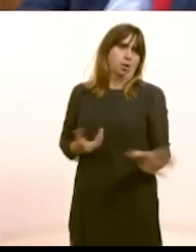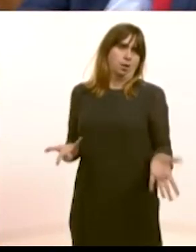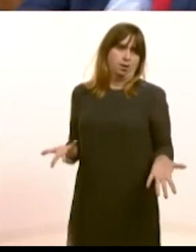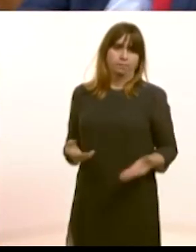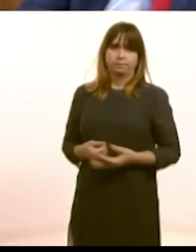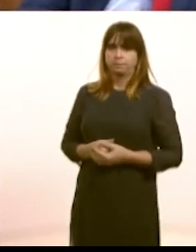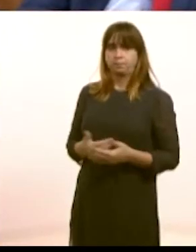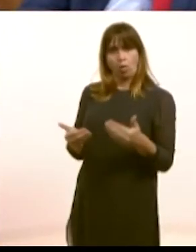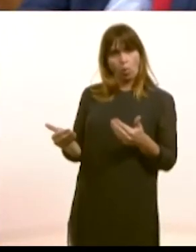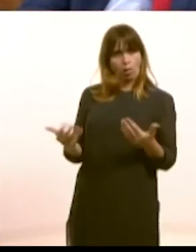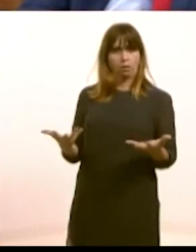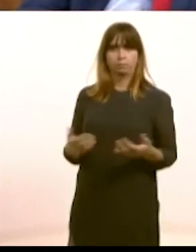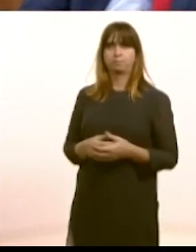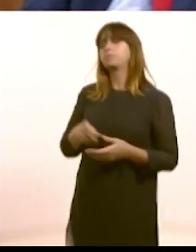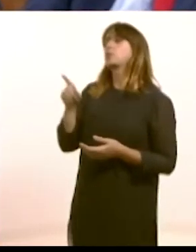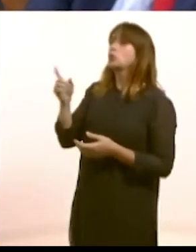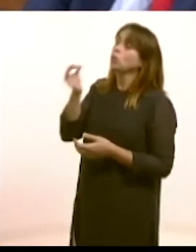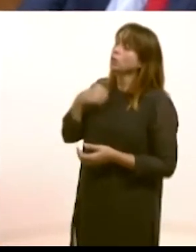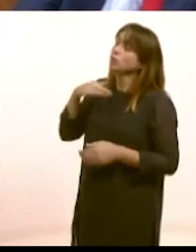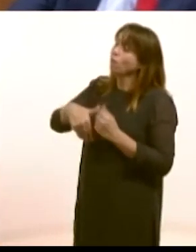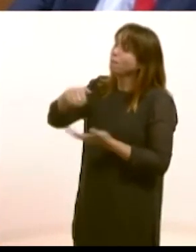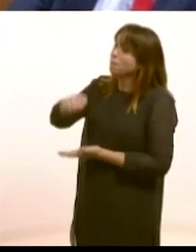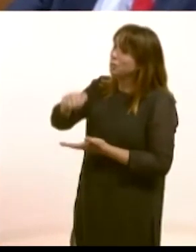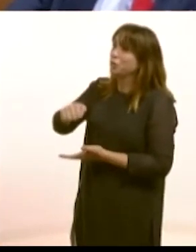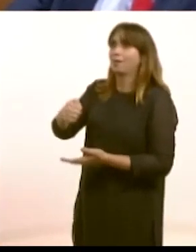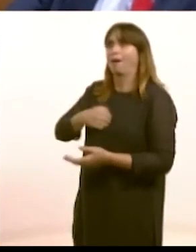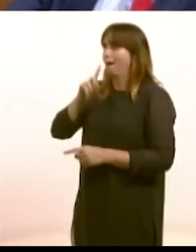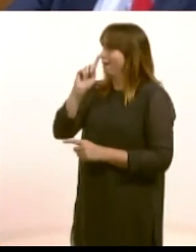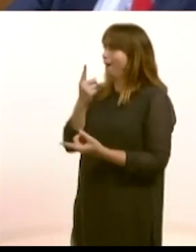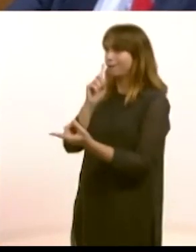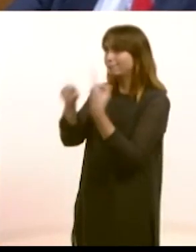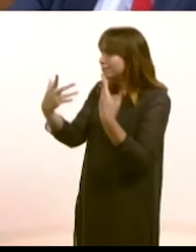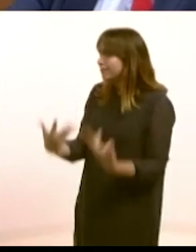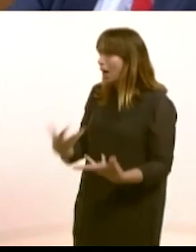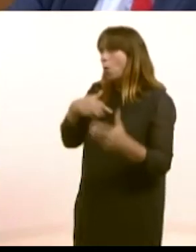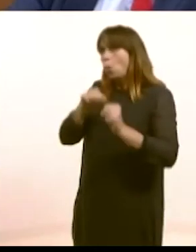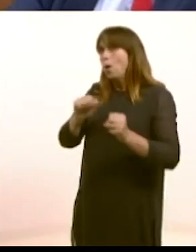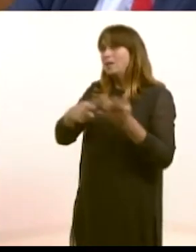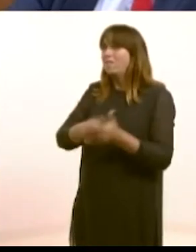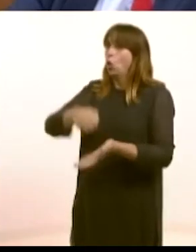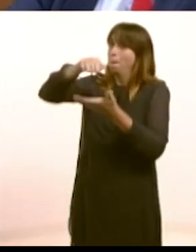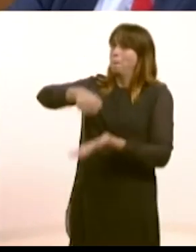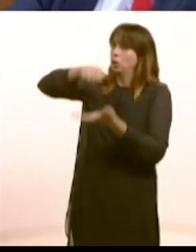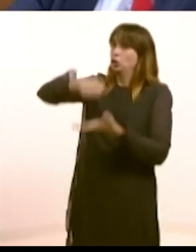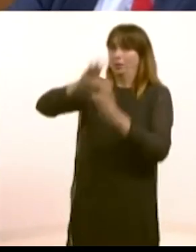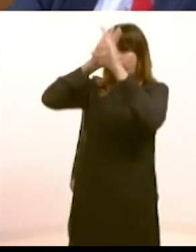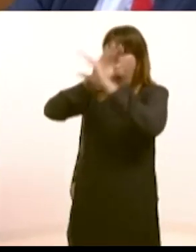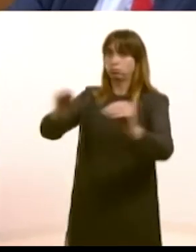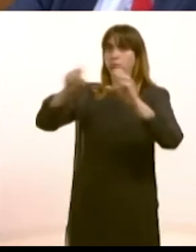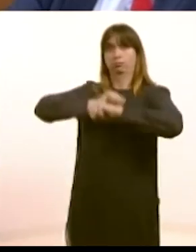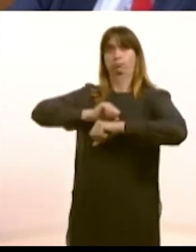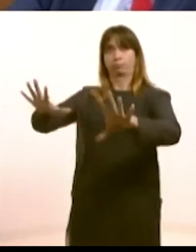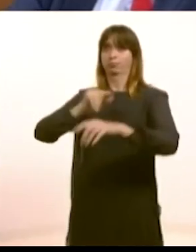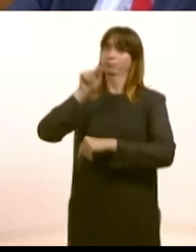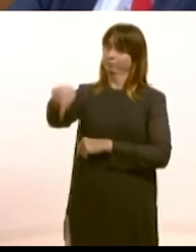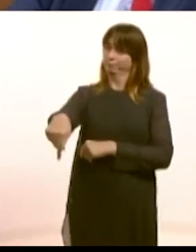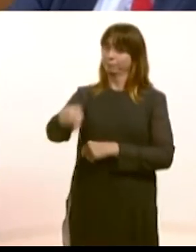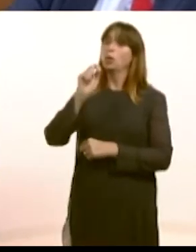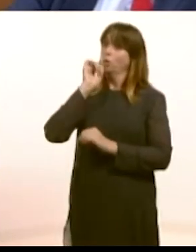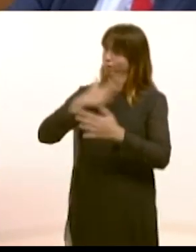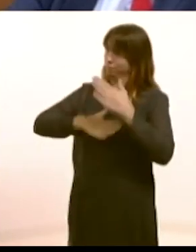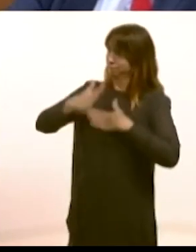mentions the budgetary issues. Again, they will be part of the budget when it's published for all members to see. We have our target of 20,000. The